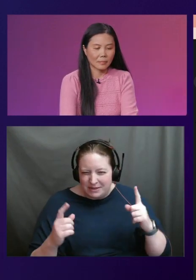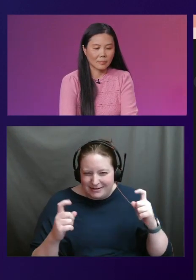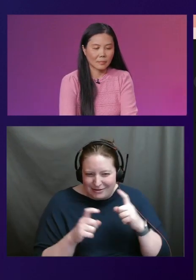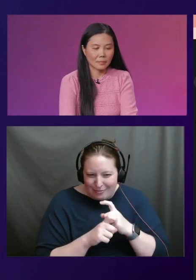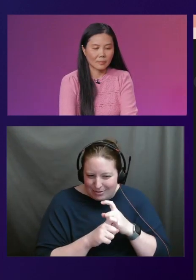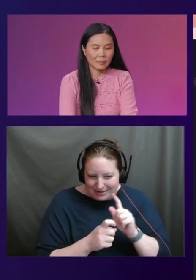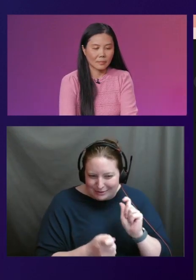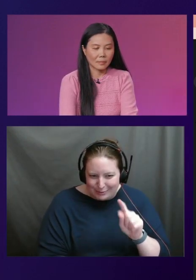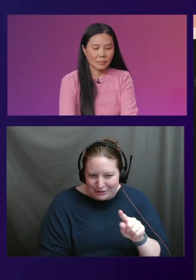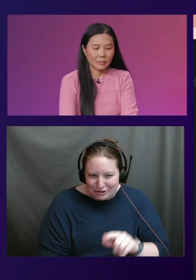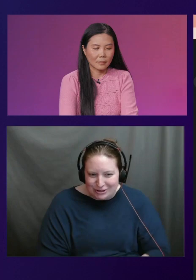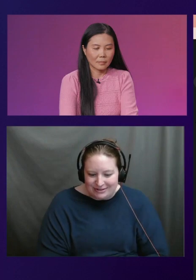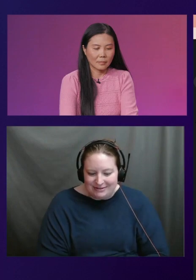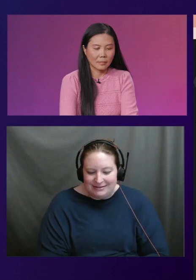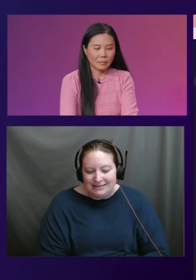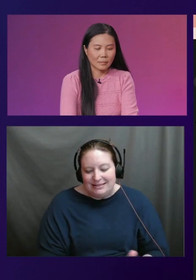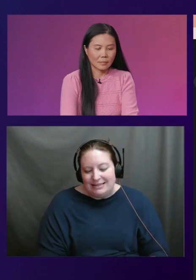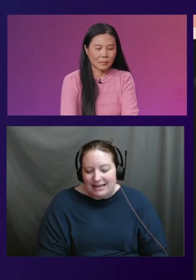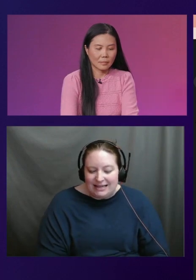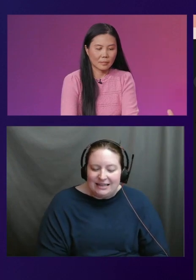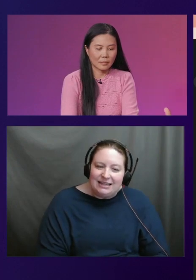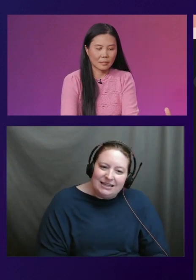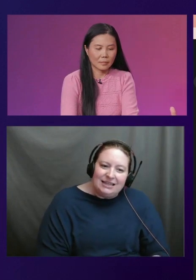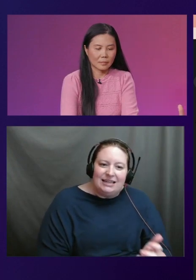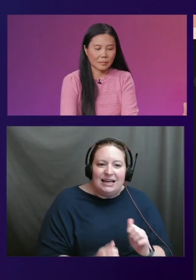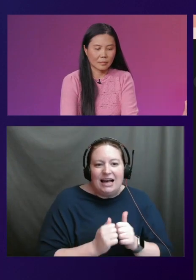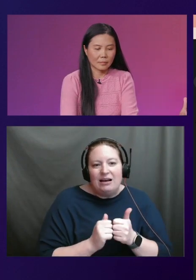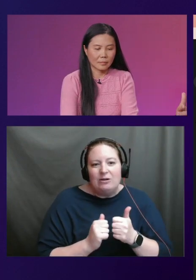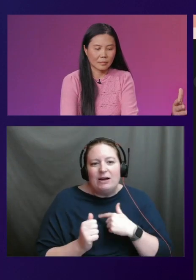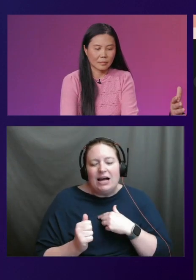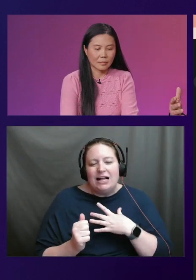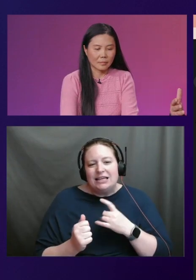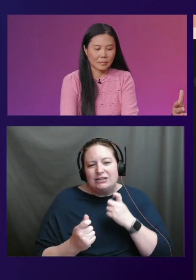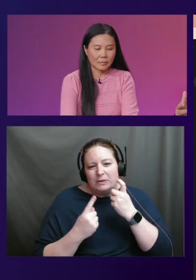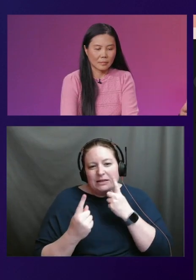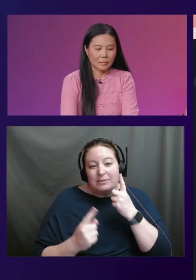through. Yeah, I mean, the way I like to think of it is CDK is